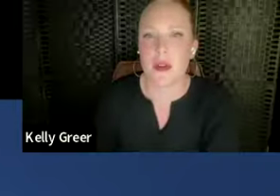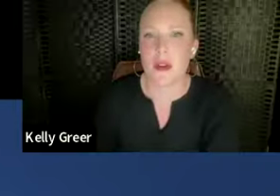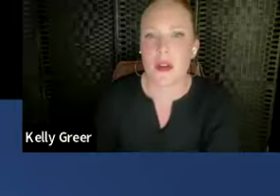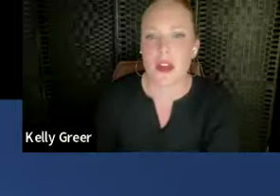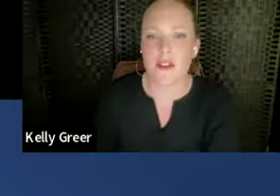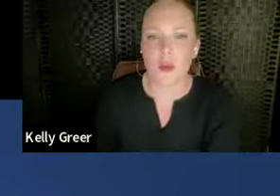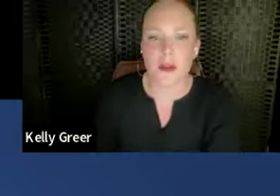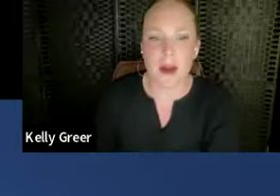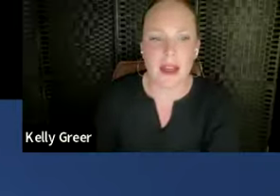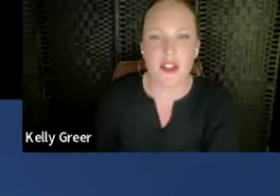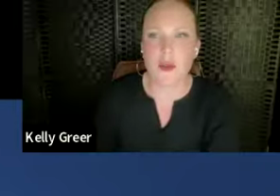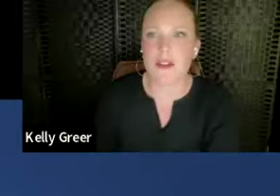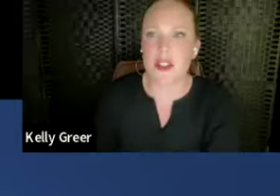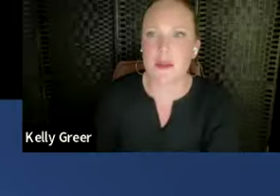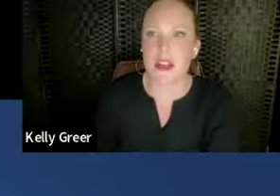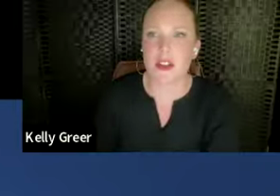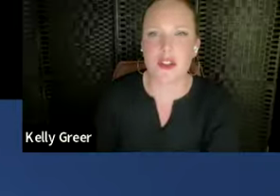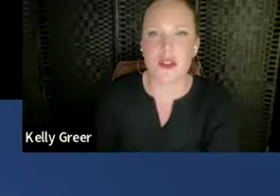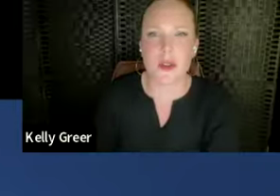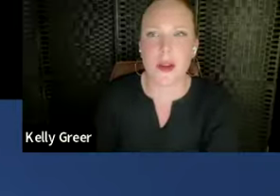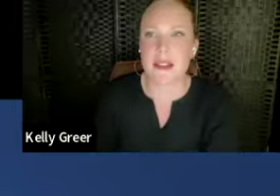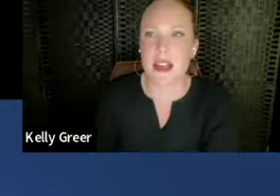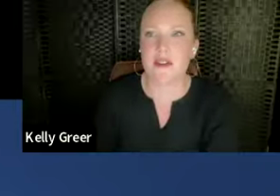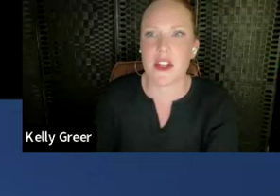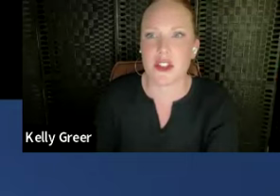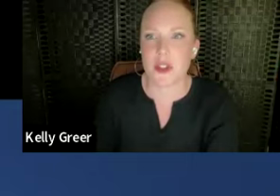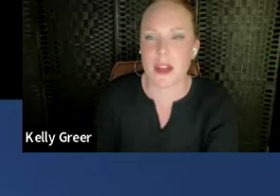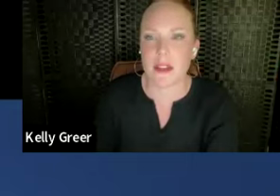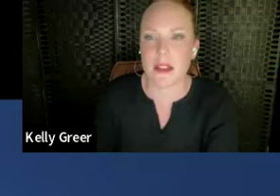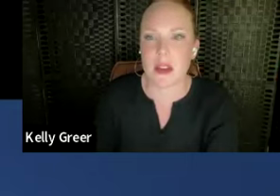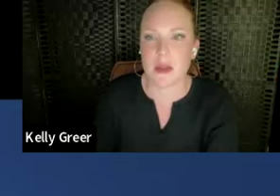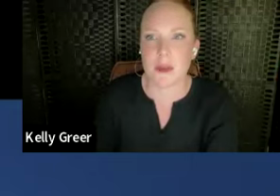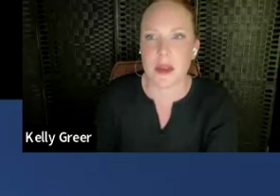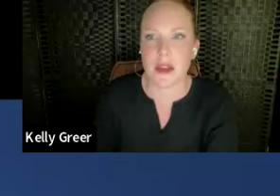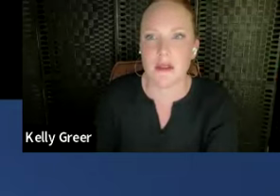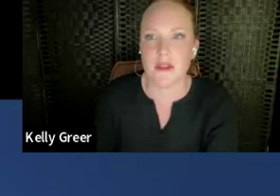accessibility. If you wouldn't mind, whoever speaking, could you use the raise hand feature